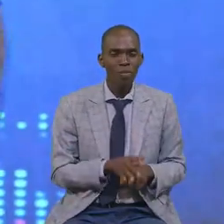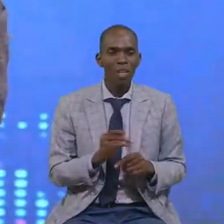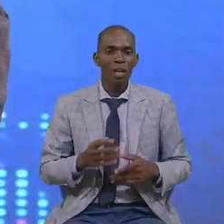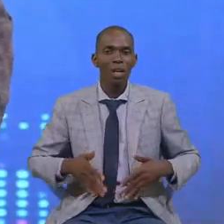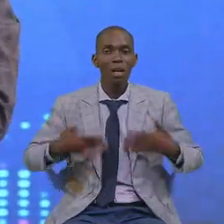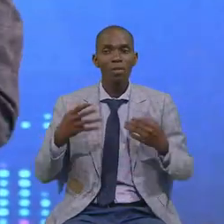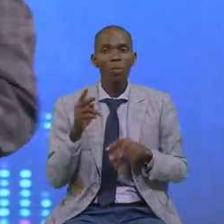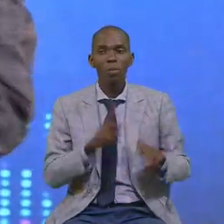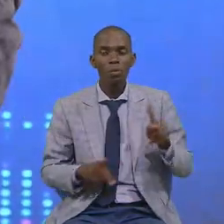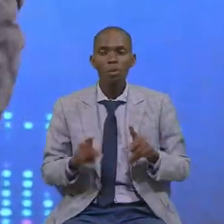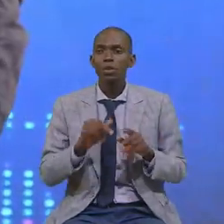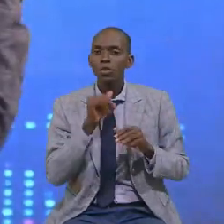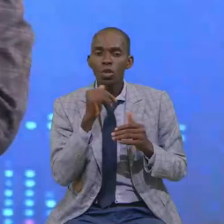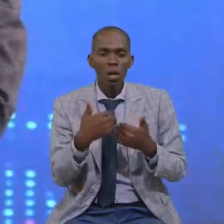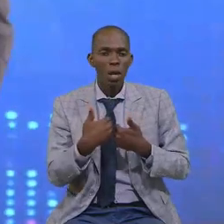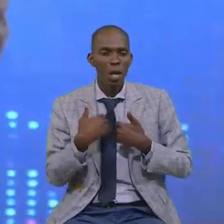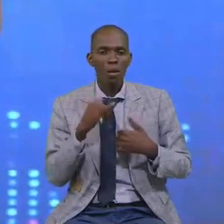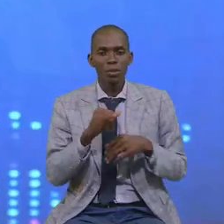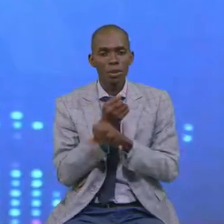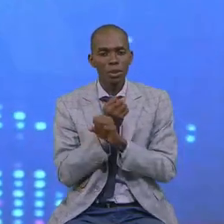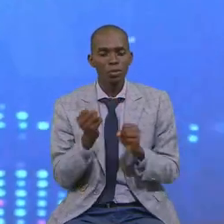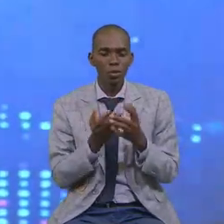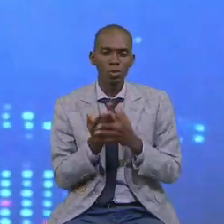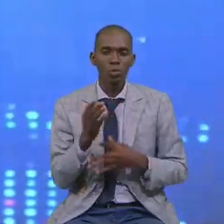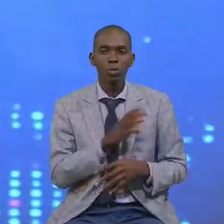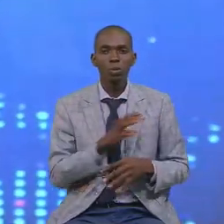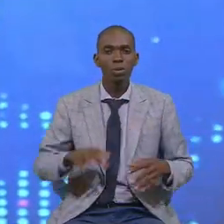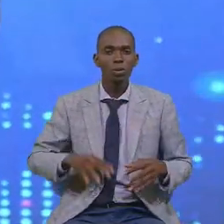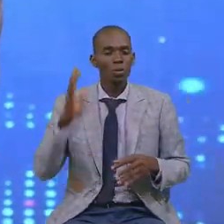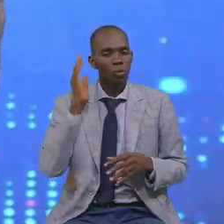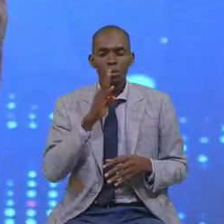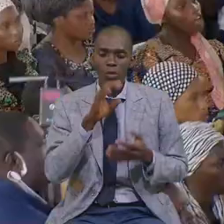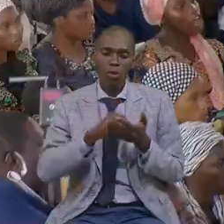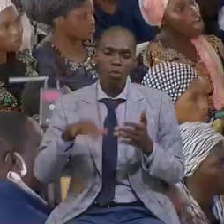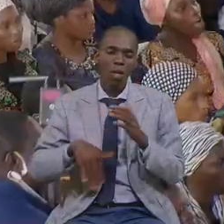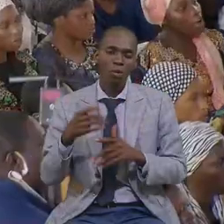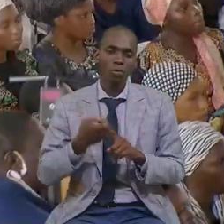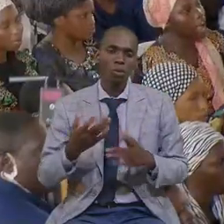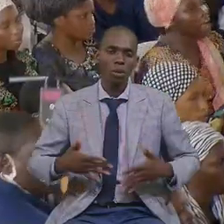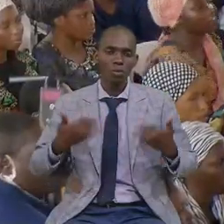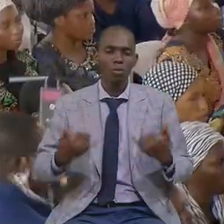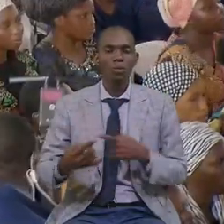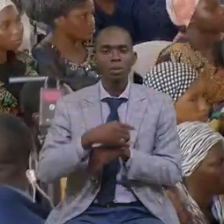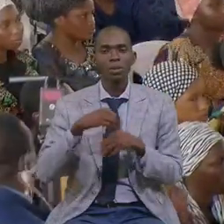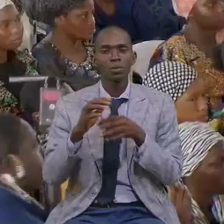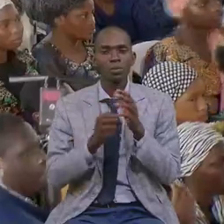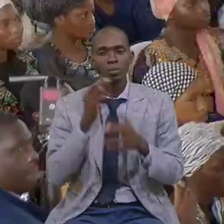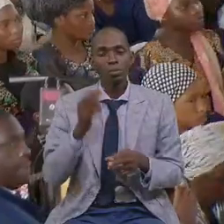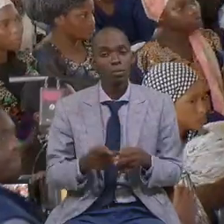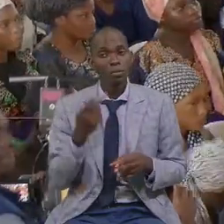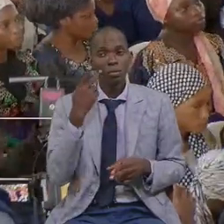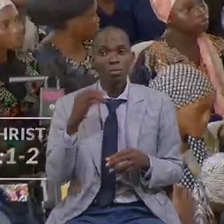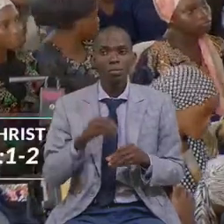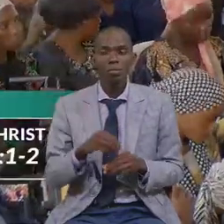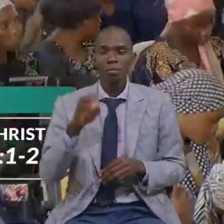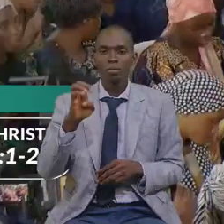not having salvation through Christ, they'll be taking off your life today in Jesus' name. Look at Ezekiel